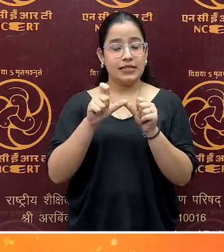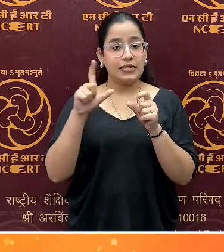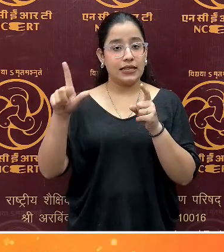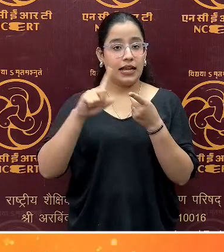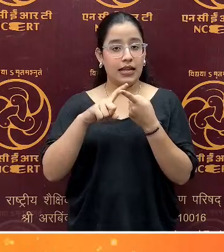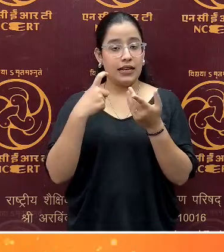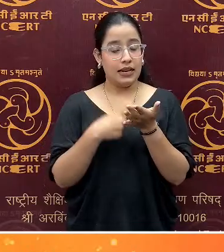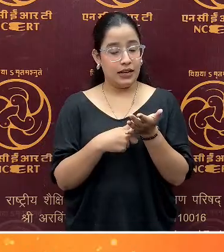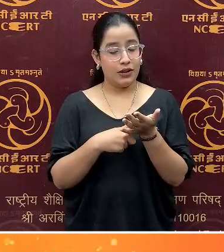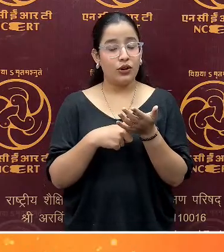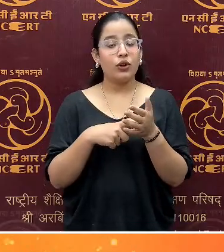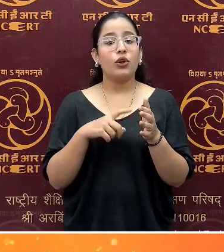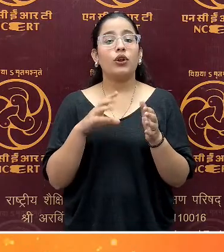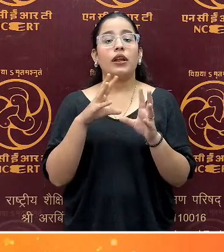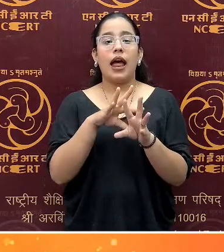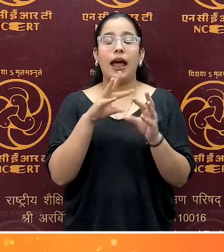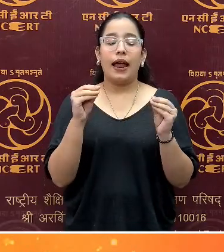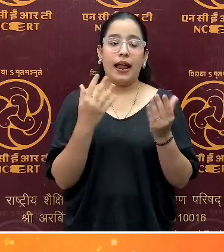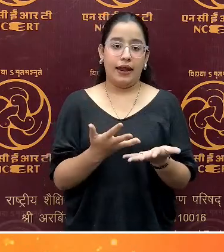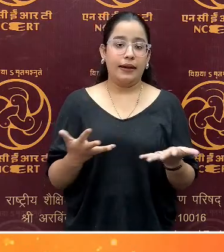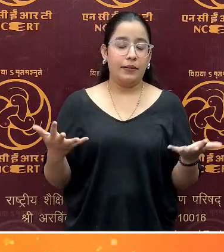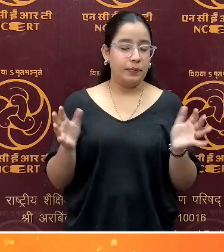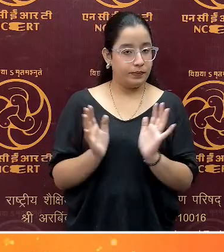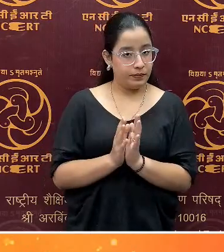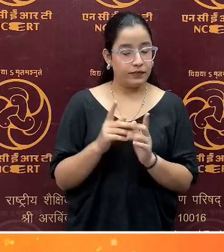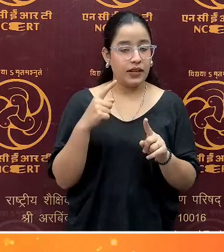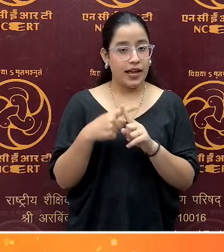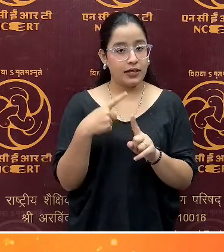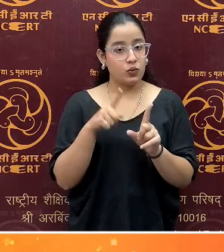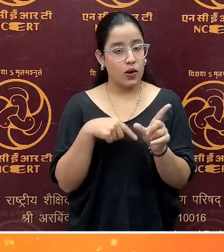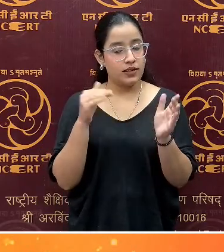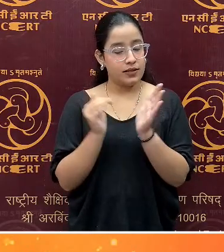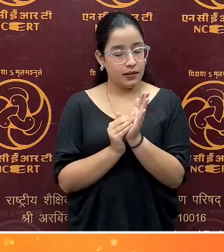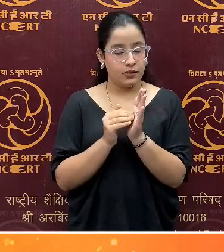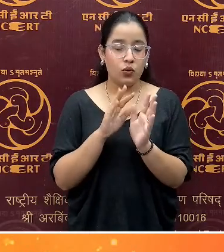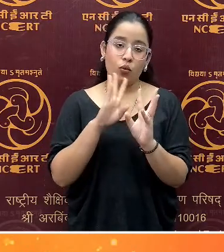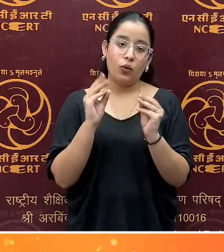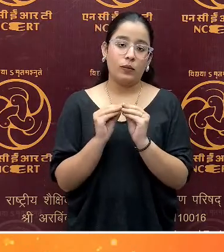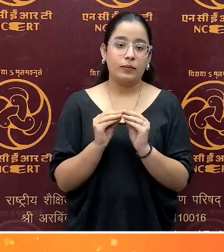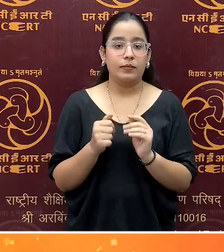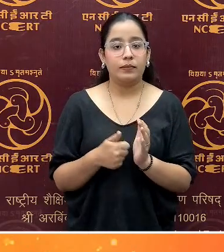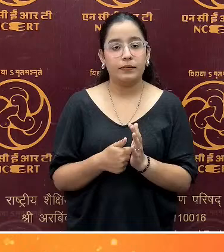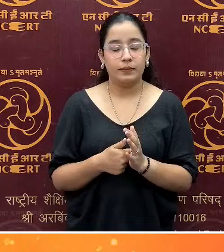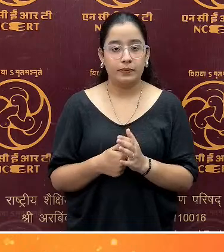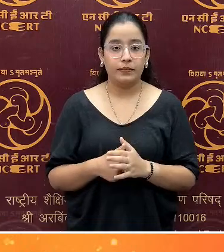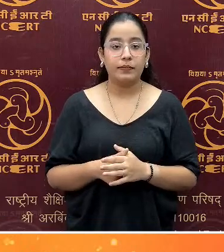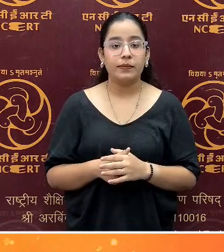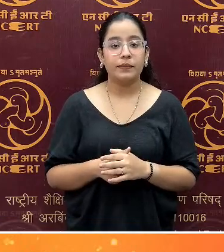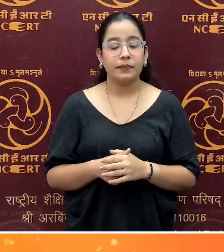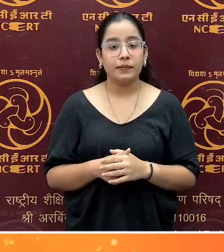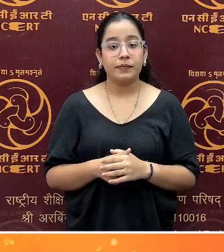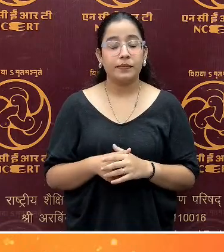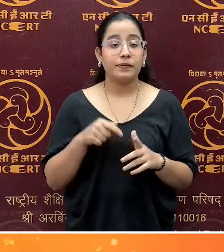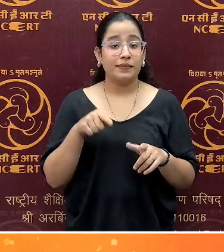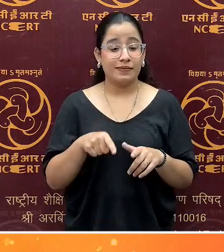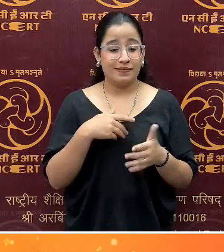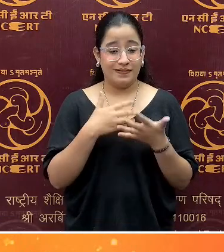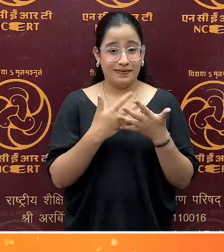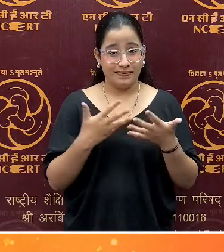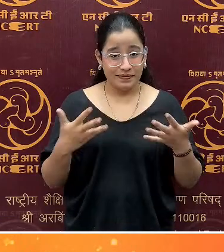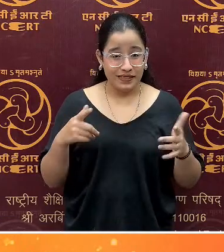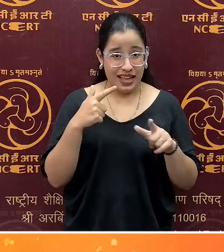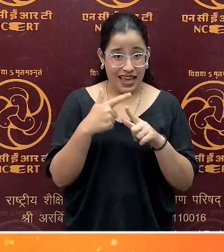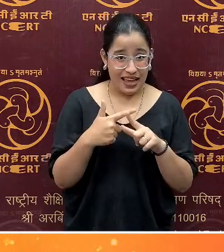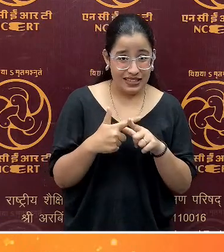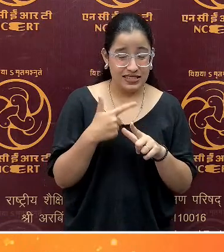components along the axis, x-axis, y-axis and z-axis. And these components,